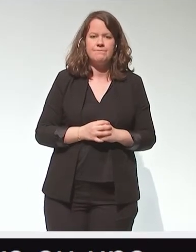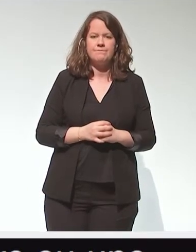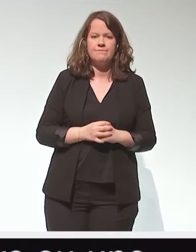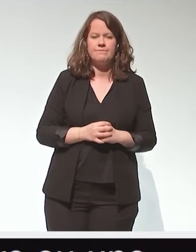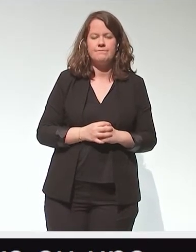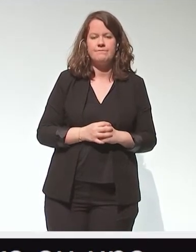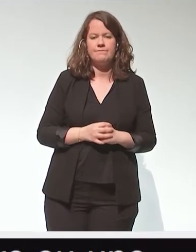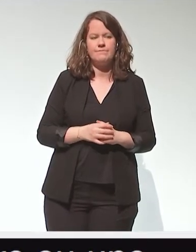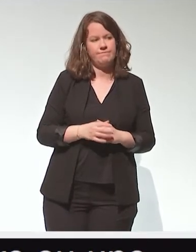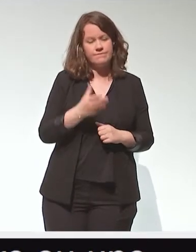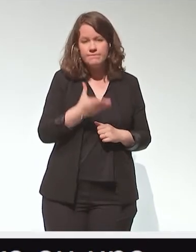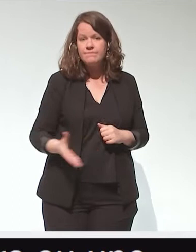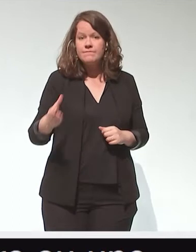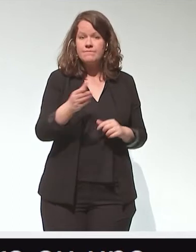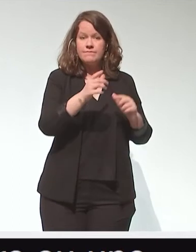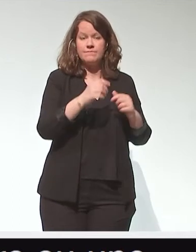approach.